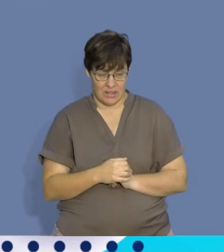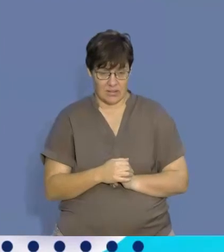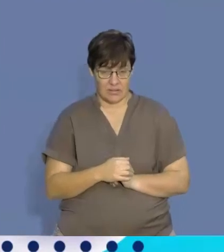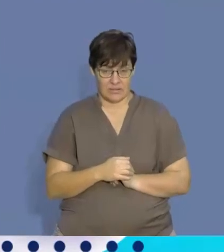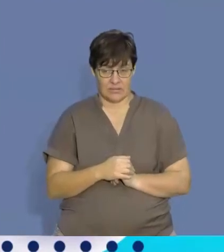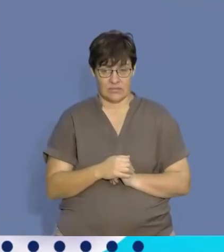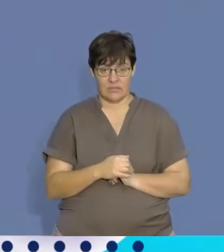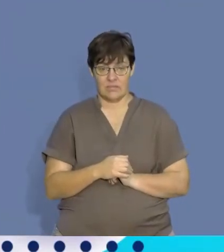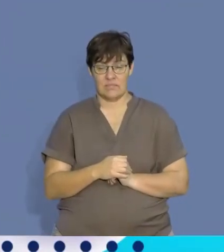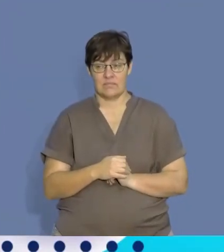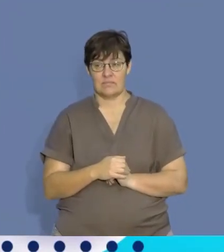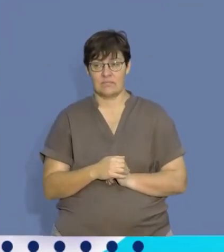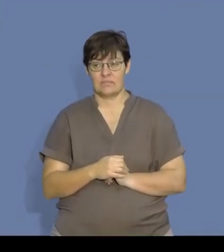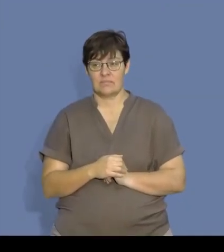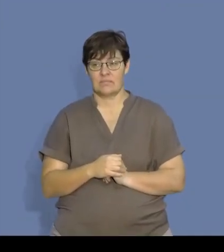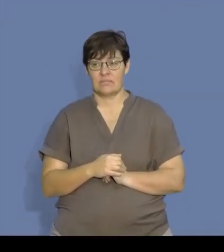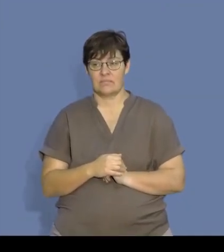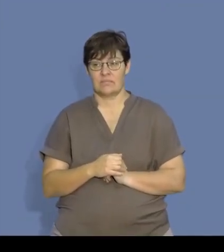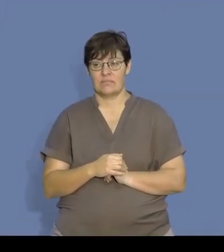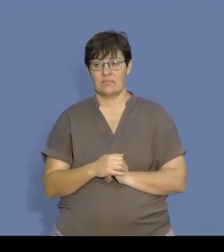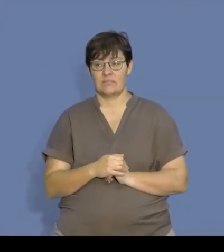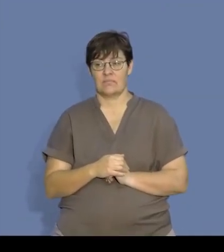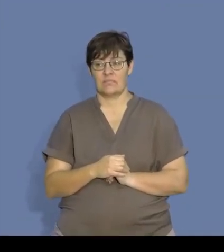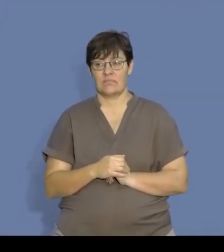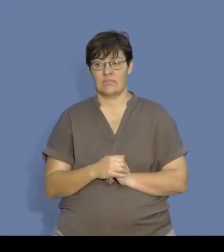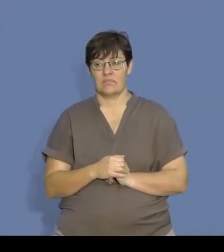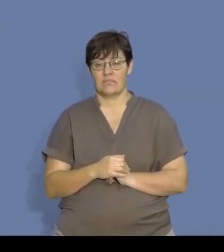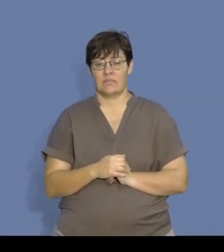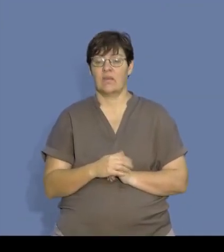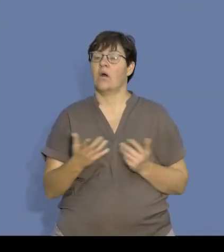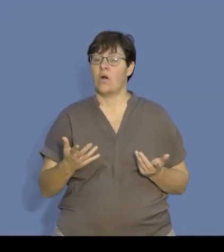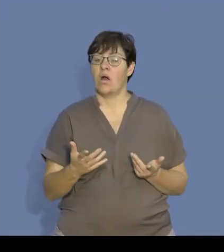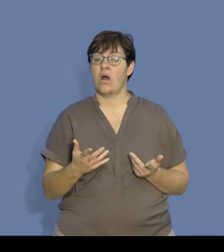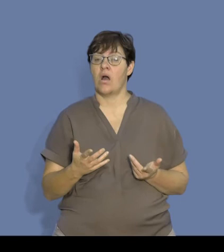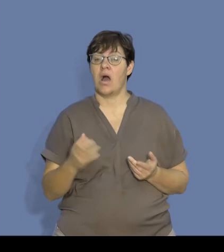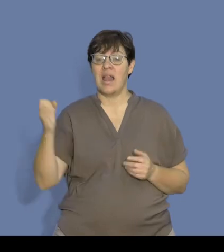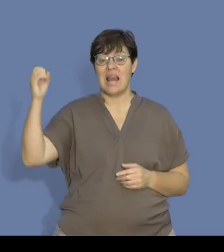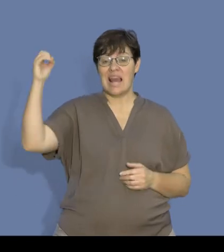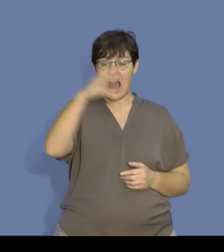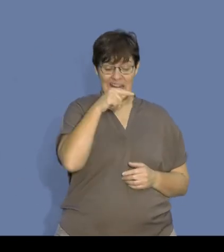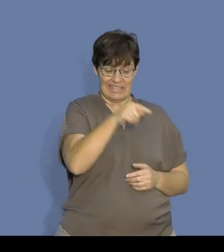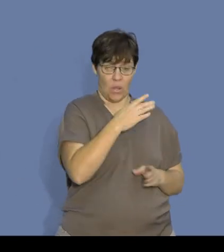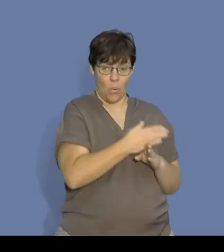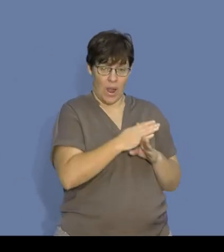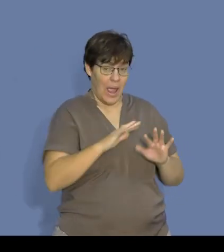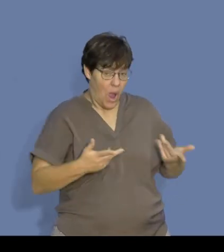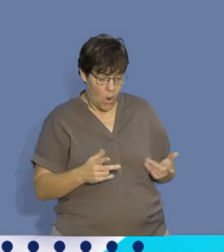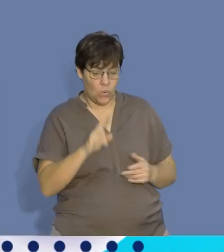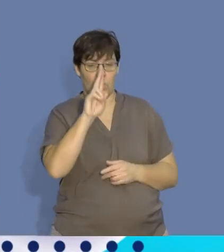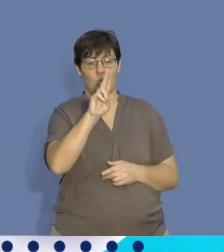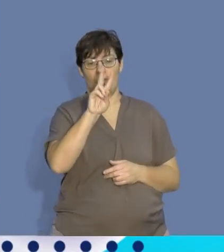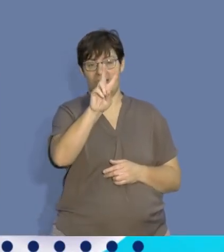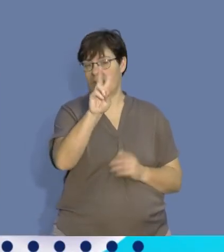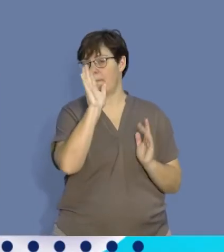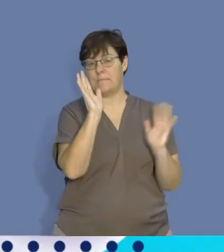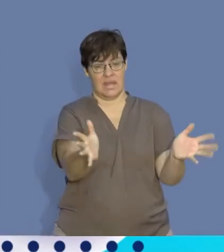only happens when we have light in the ultraviolet part of light. So it's